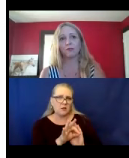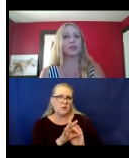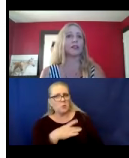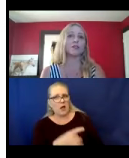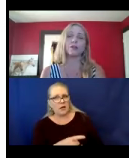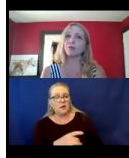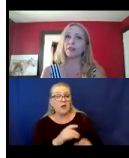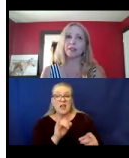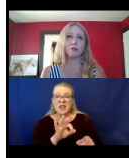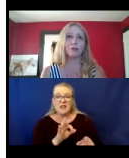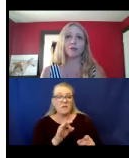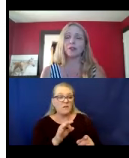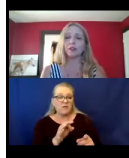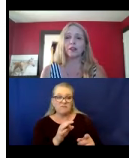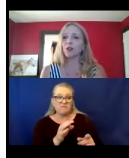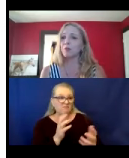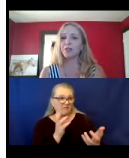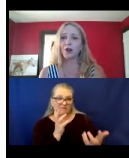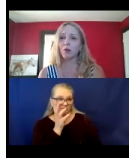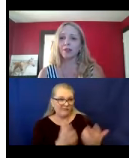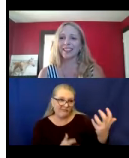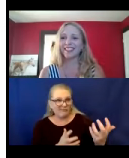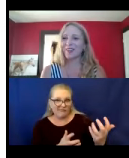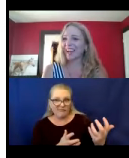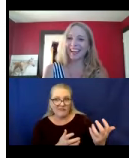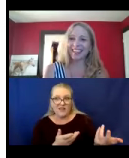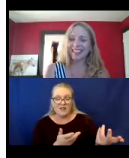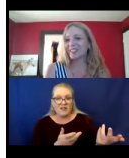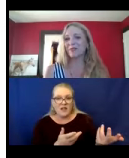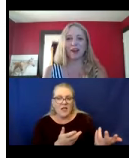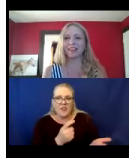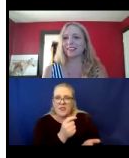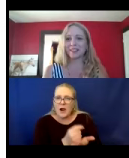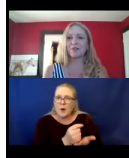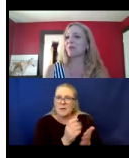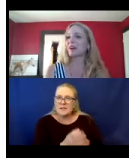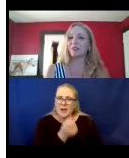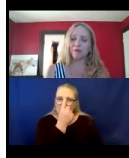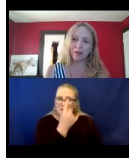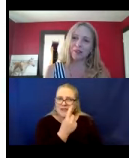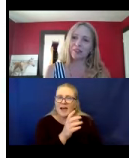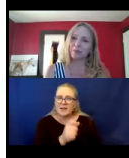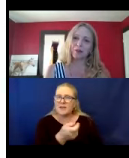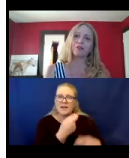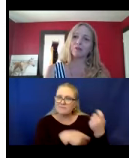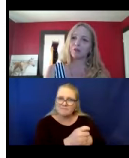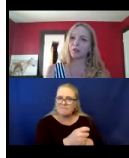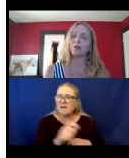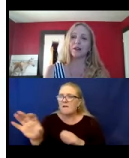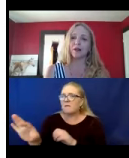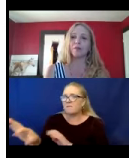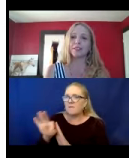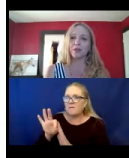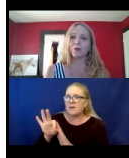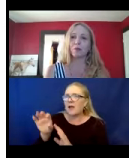like a good fit and you don't feel like it's helpful, therapists know it's okay to find a different one or to find one that's a better fit for